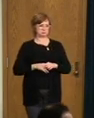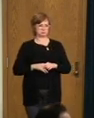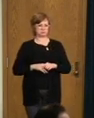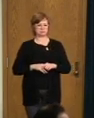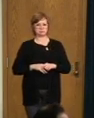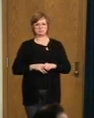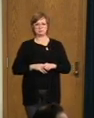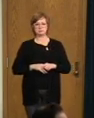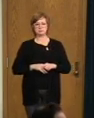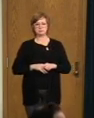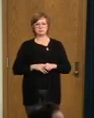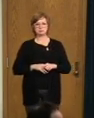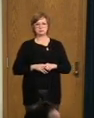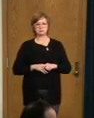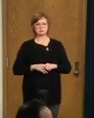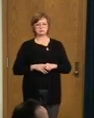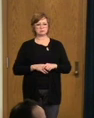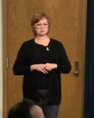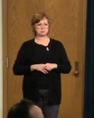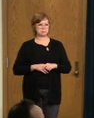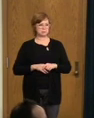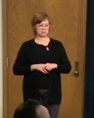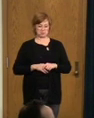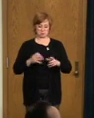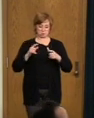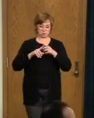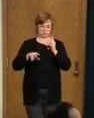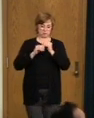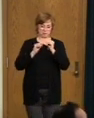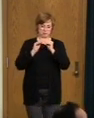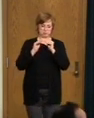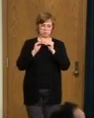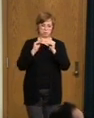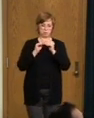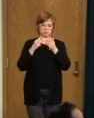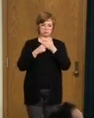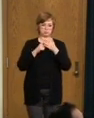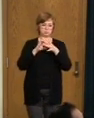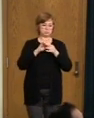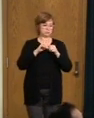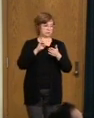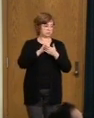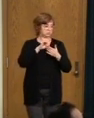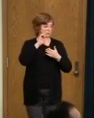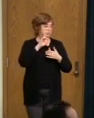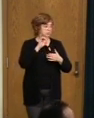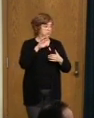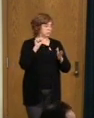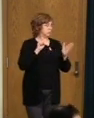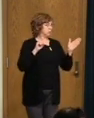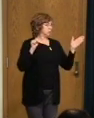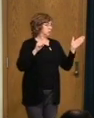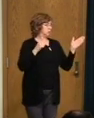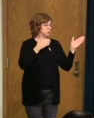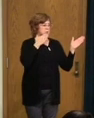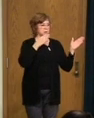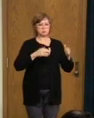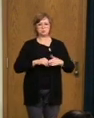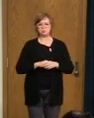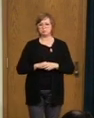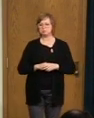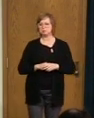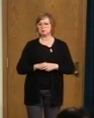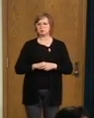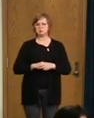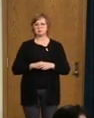happening on a more ongoing, in a more ongoing way with the education sector, Doctor? Yeah, thanks, Premier. So I would agree